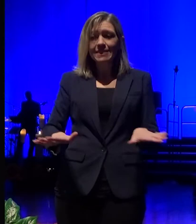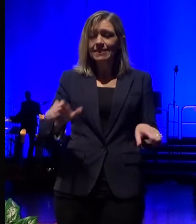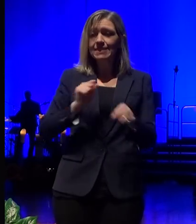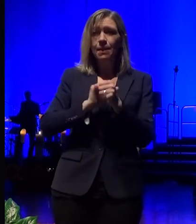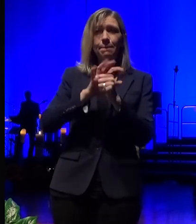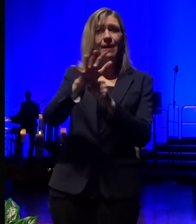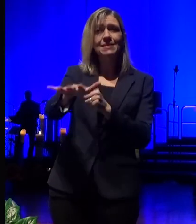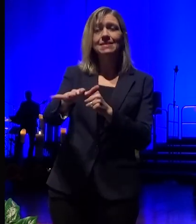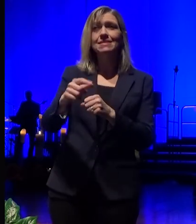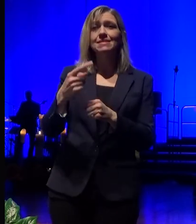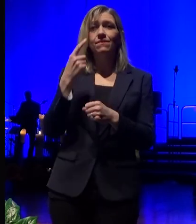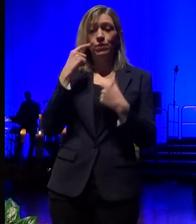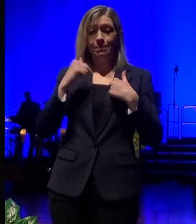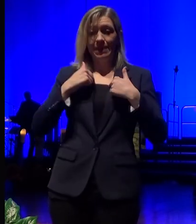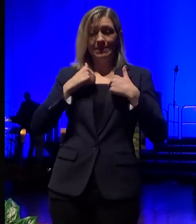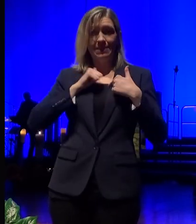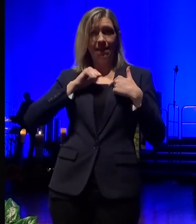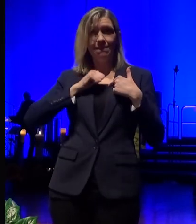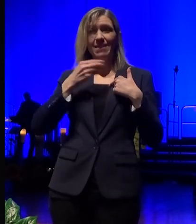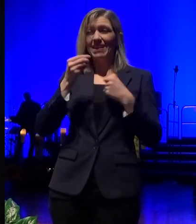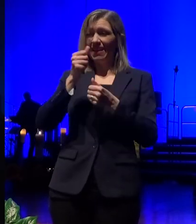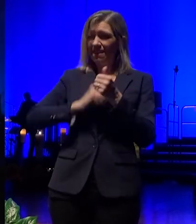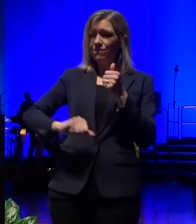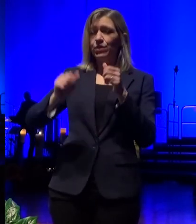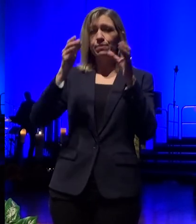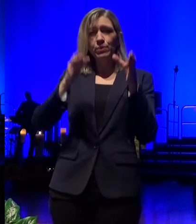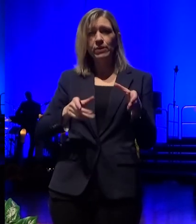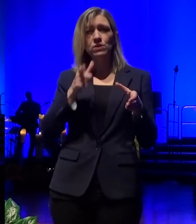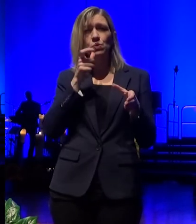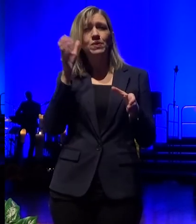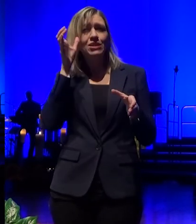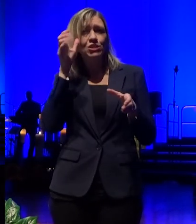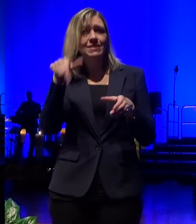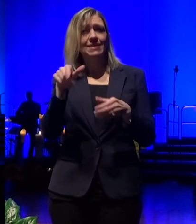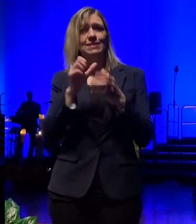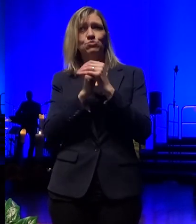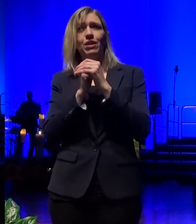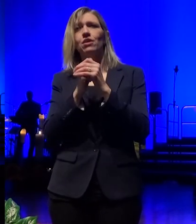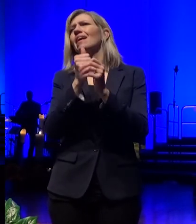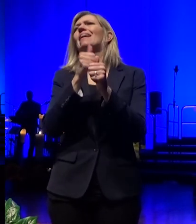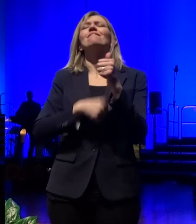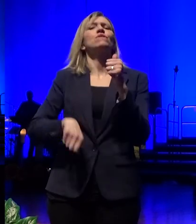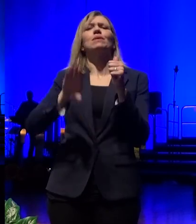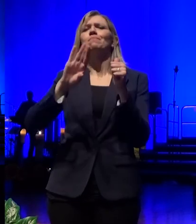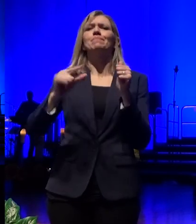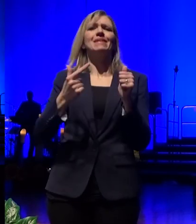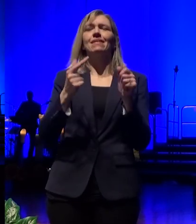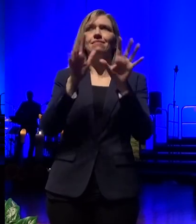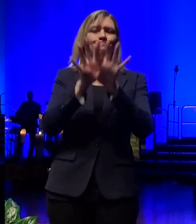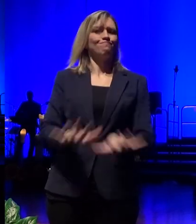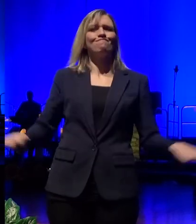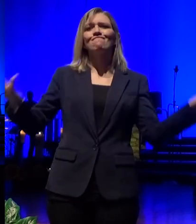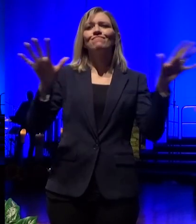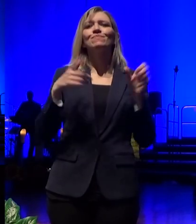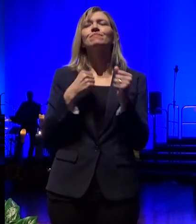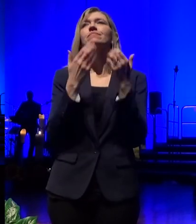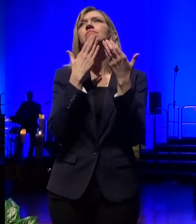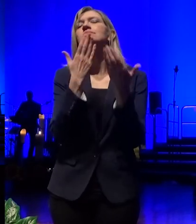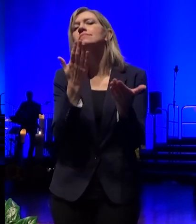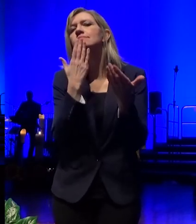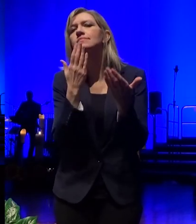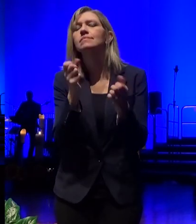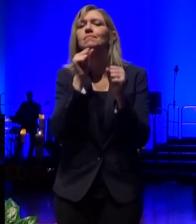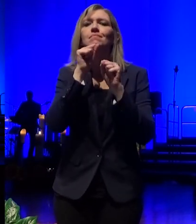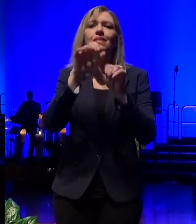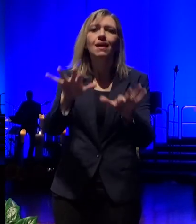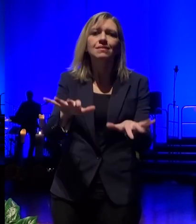abundance on behalf of myself and every person who hears this prayer and indeed every being everywhere. I give thanks and